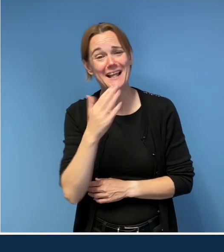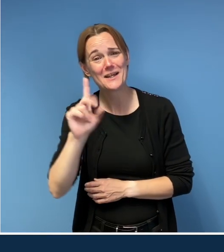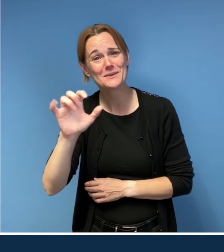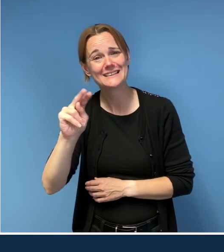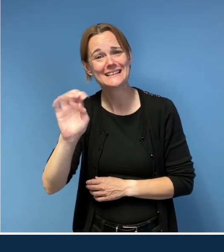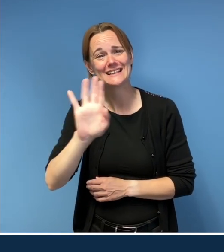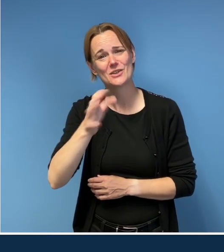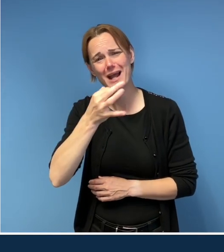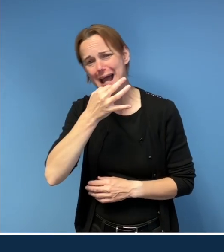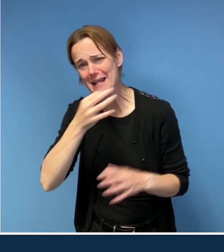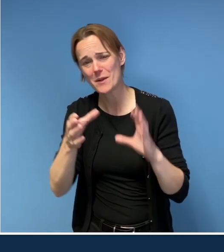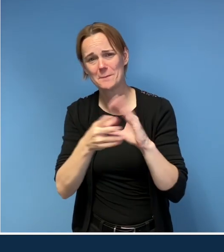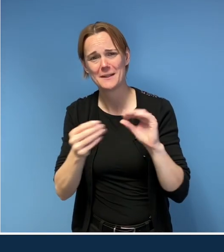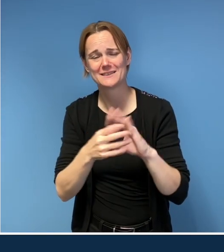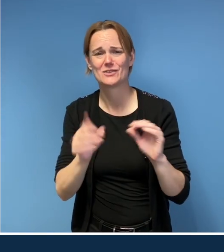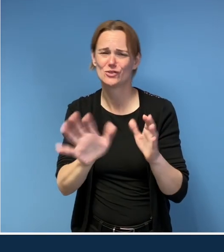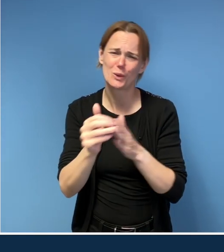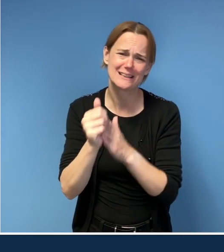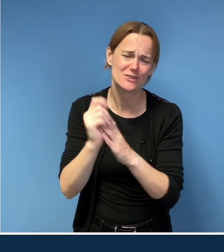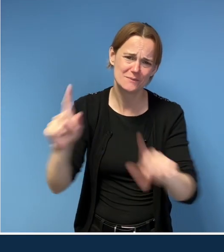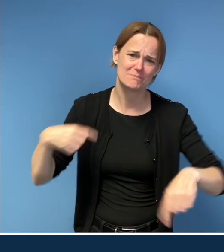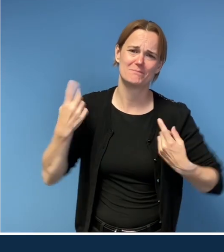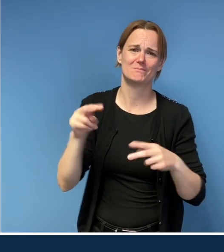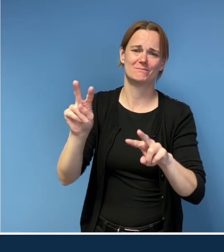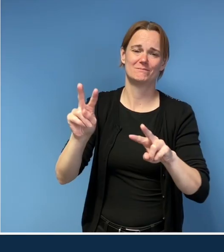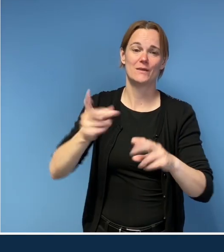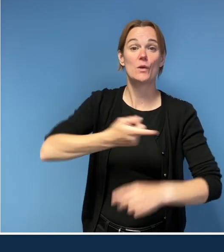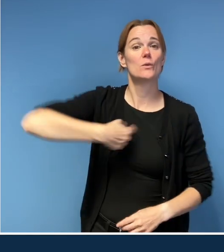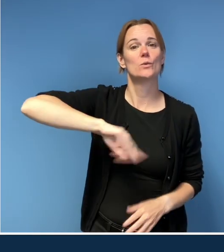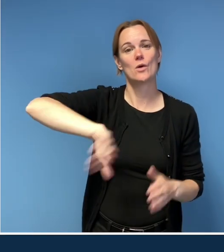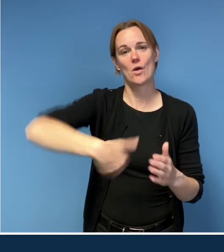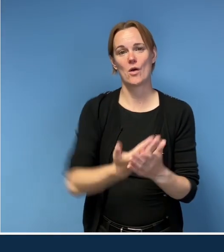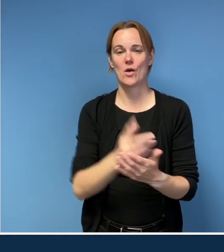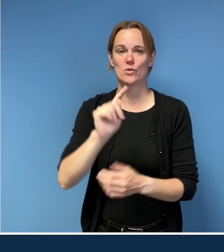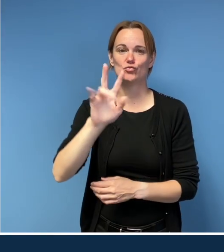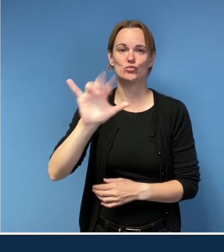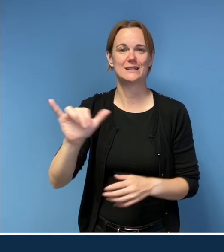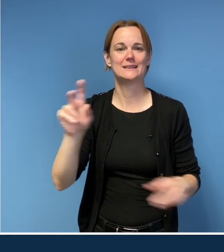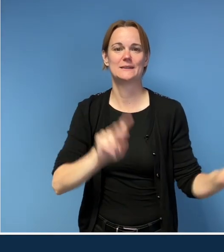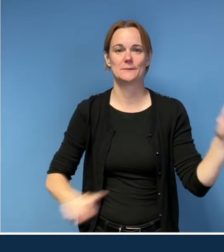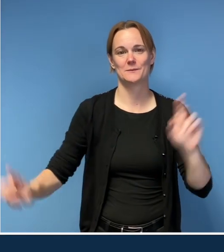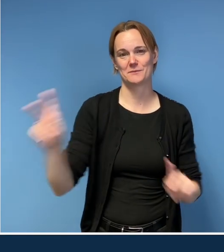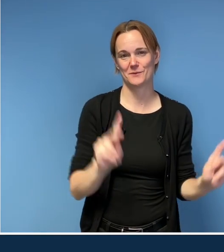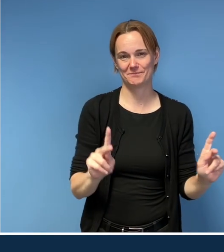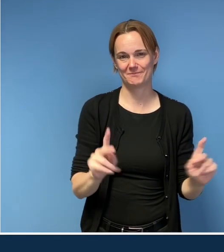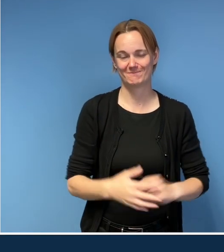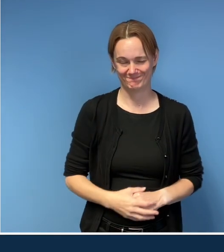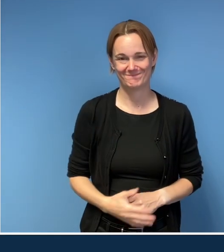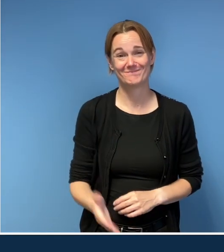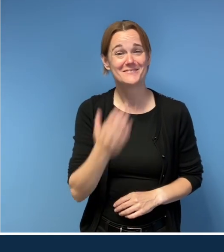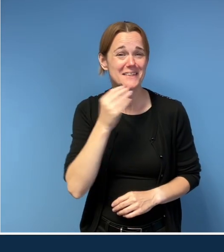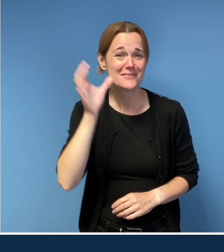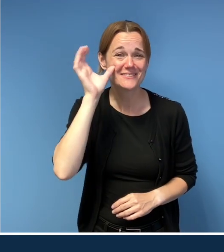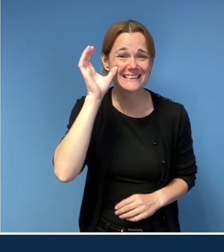leadership, and for sharing your insights with us today. We are all treaty people. For now, thank you for listening. This is just the